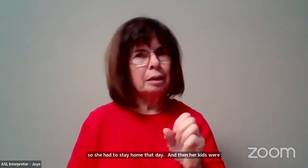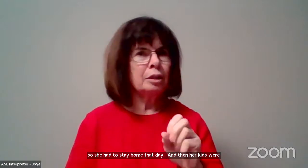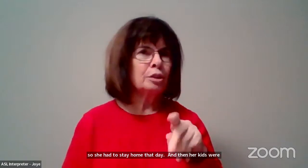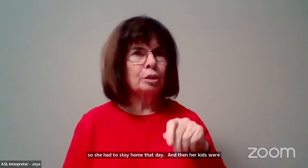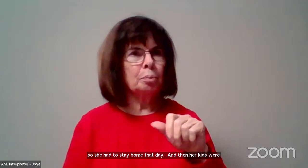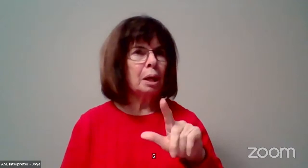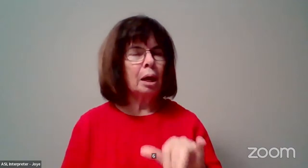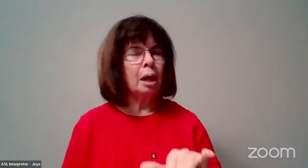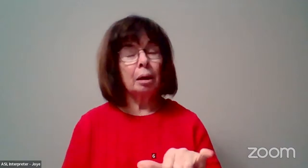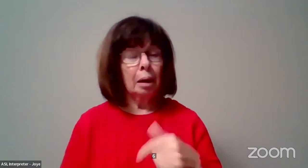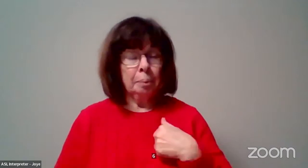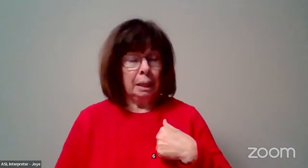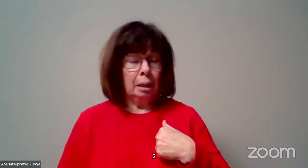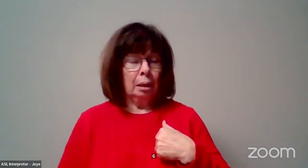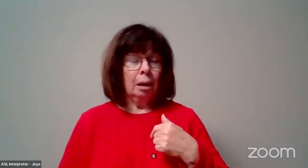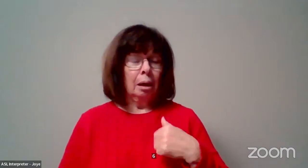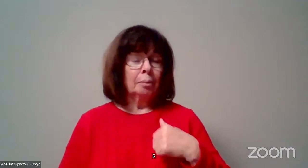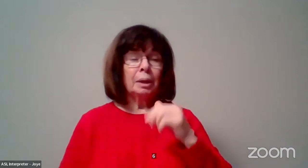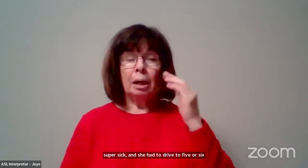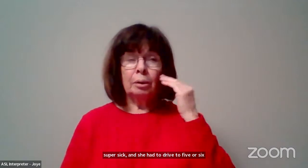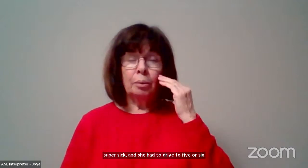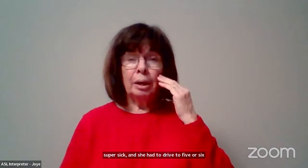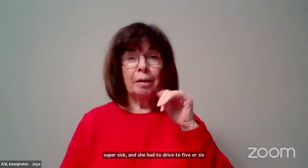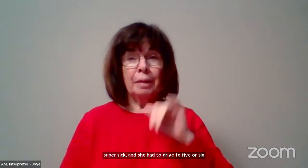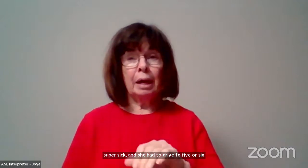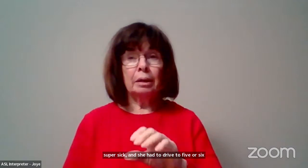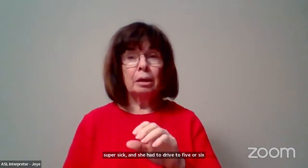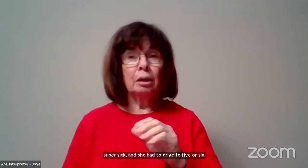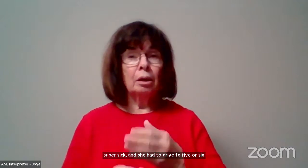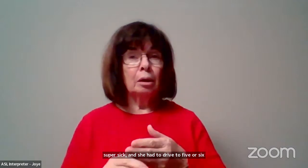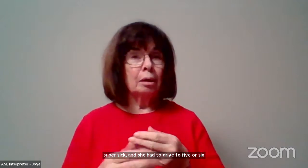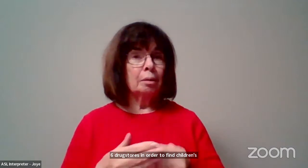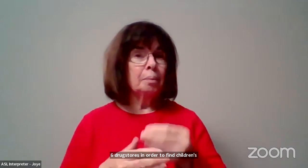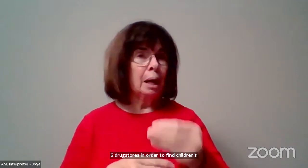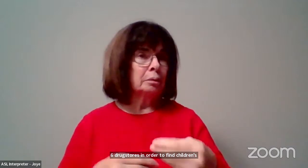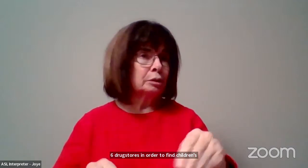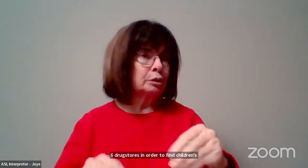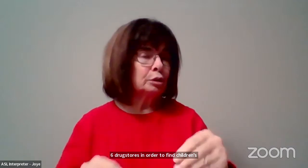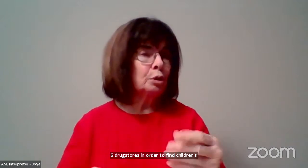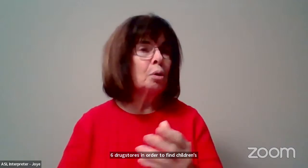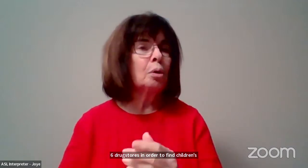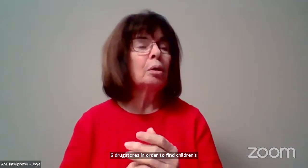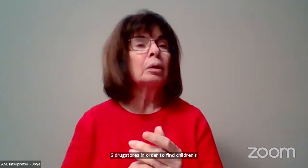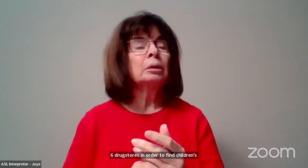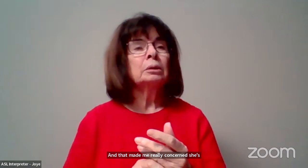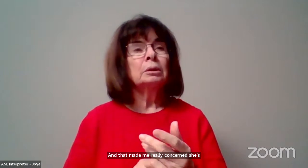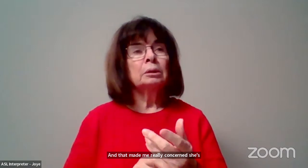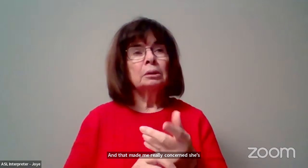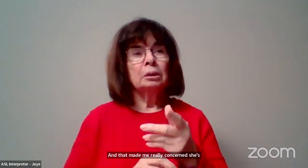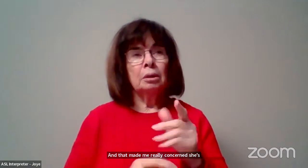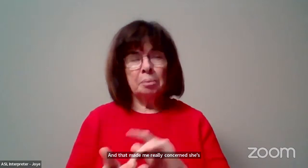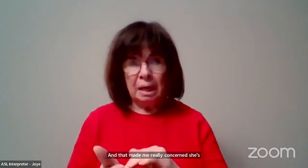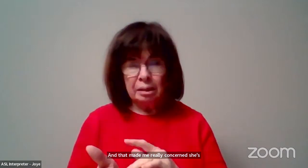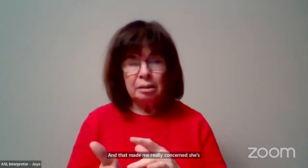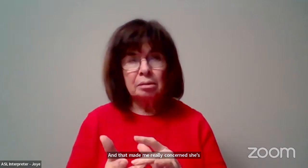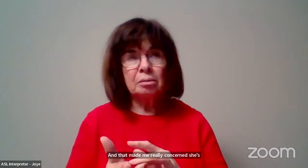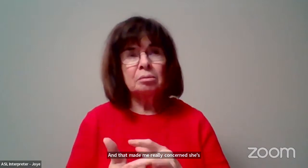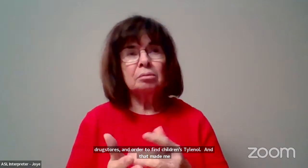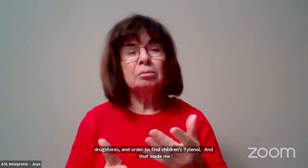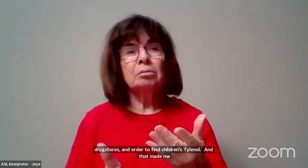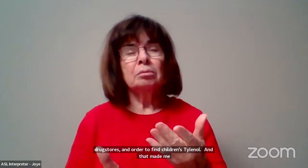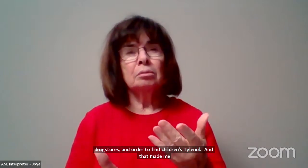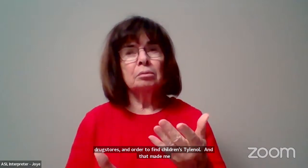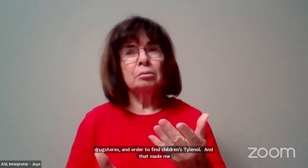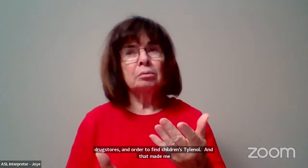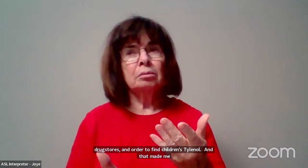I'm not aware that the over-the-counter children's Tylenol or other types of over-the-counter medicines are things that we have normally